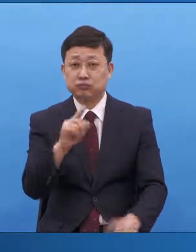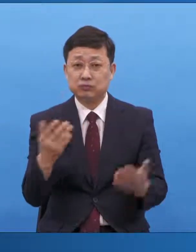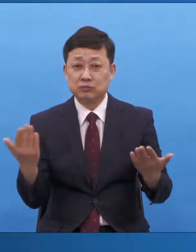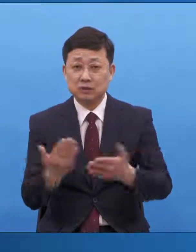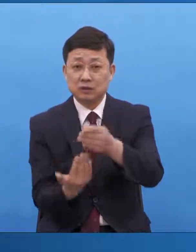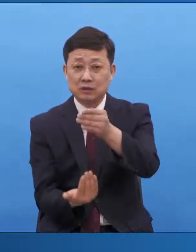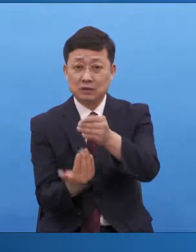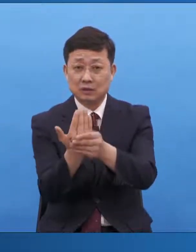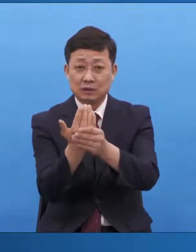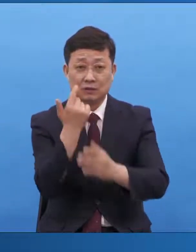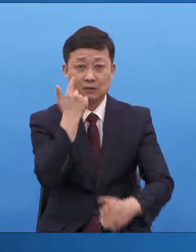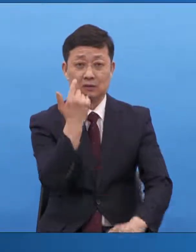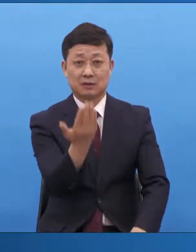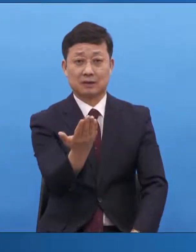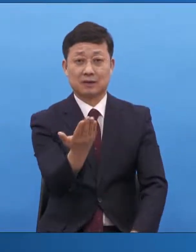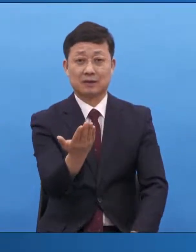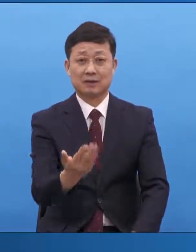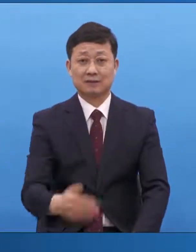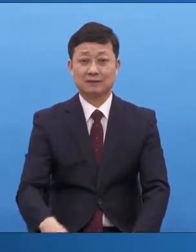happening now?